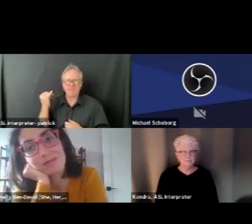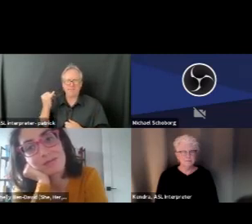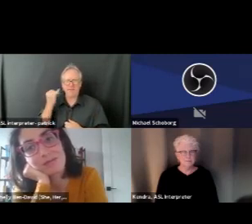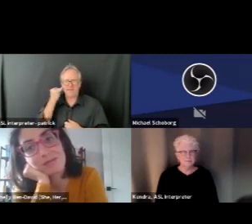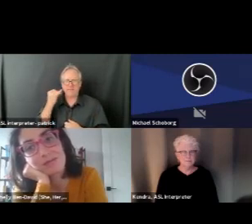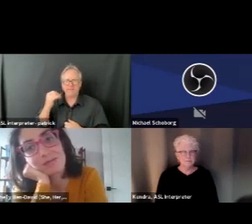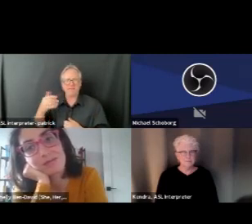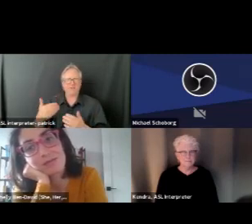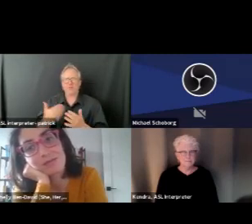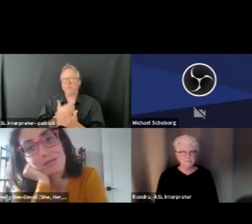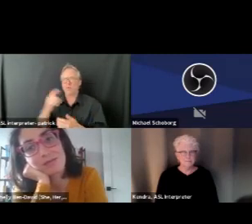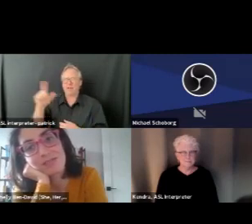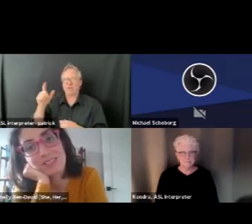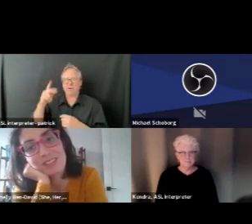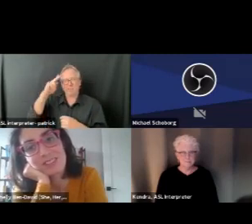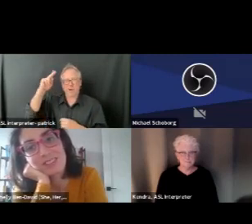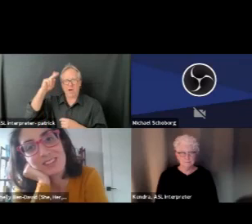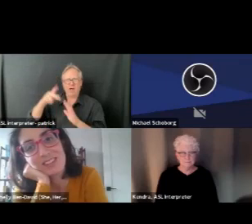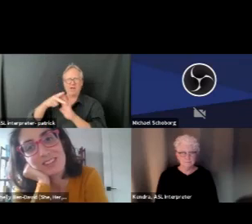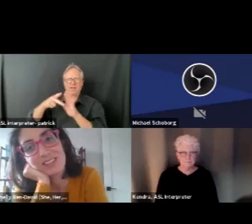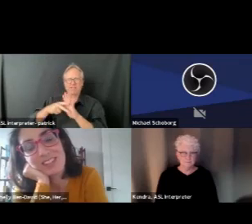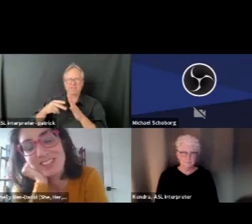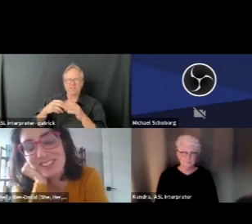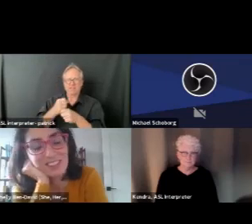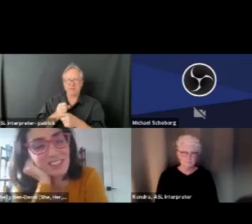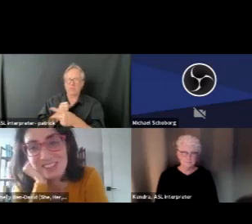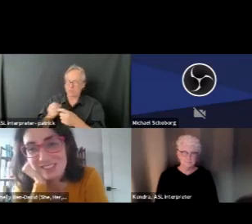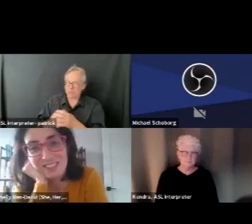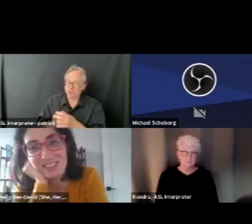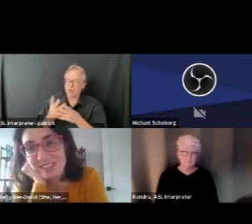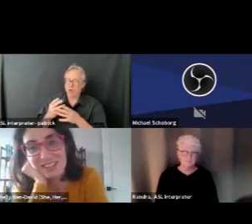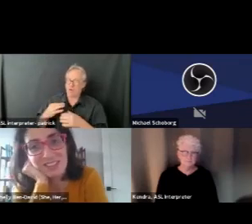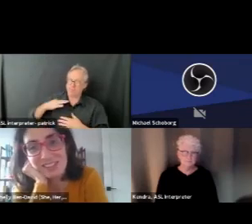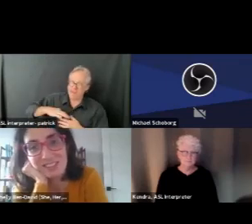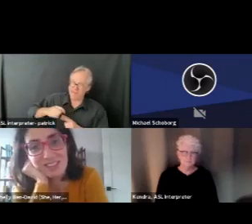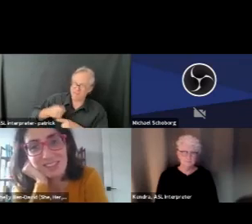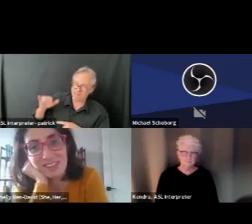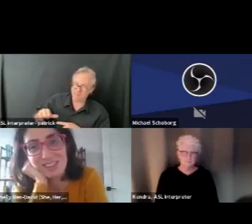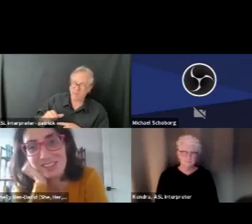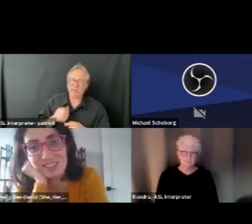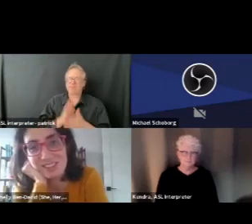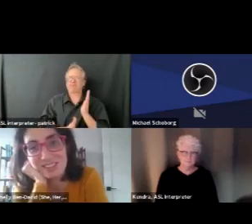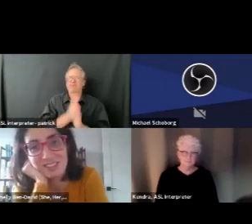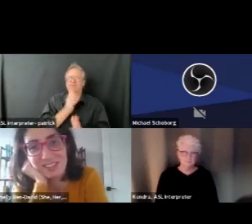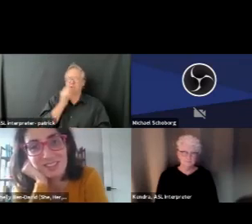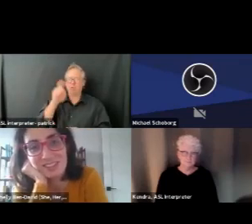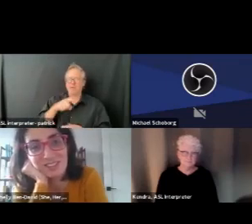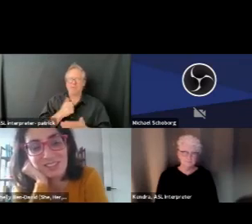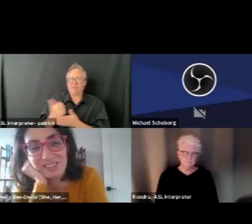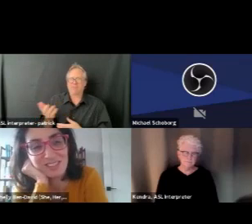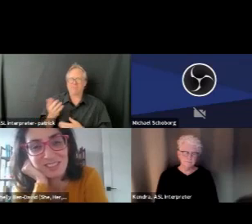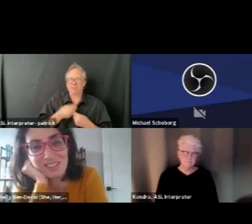neoliberal policymaker finds out that, well, people could actually grow from their psychosis, well, we don't have to do anything anymore. Well, that's,